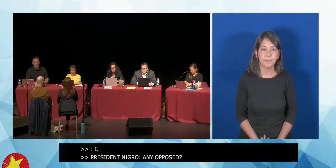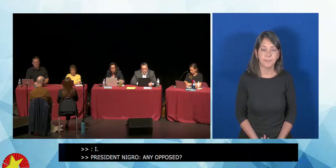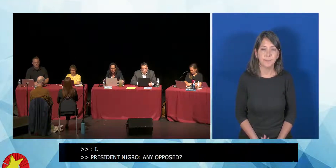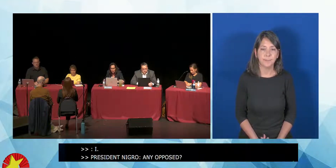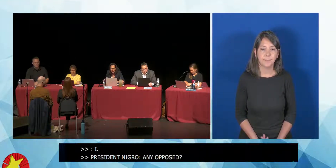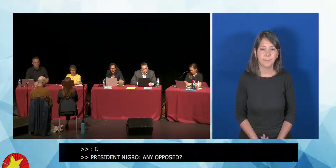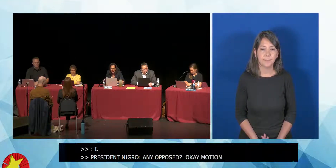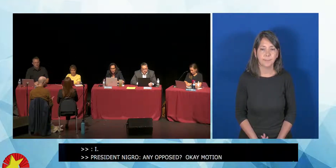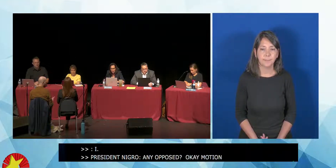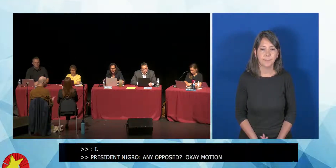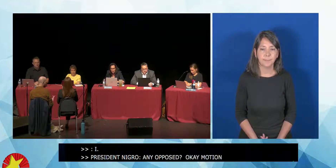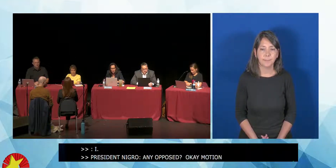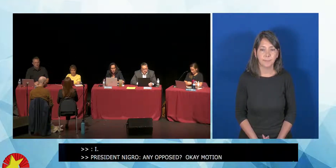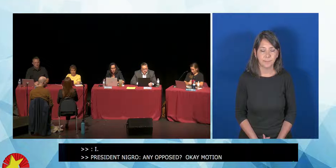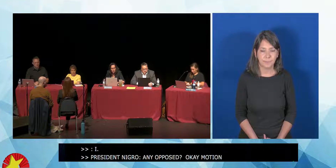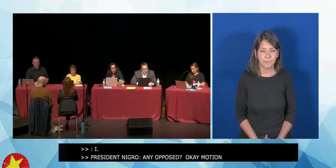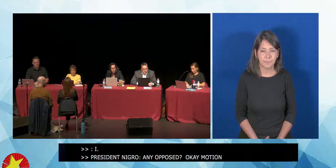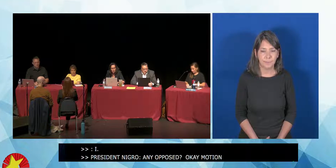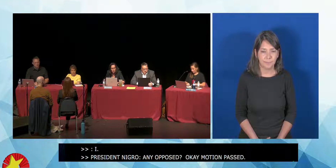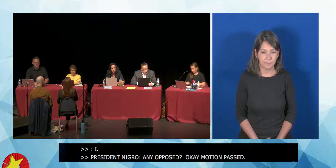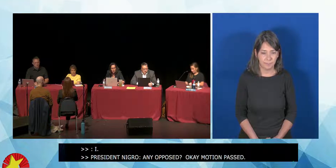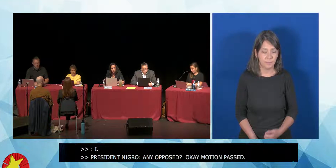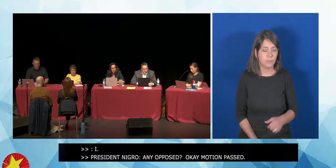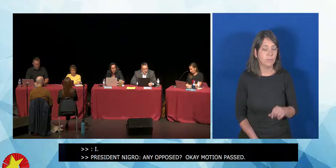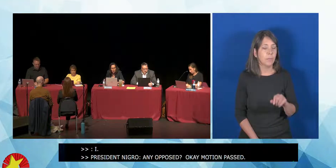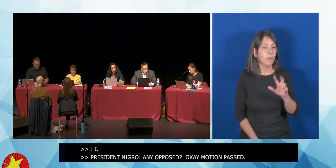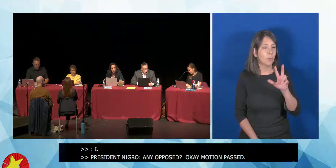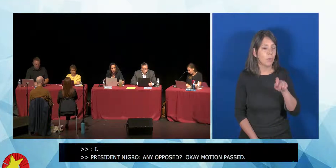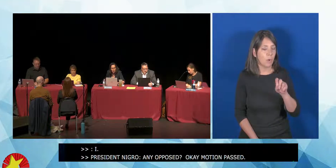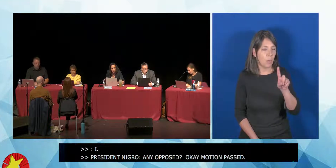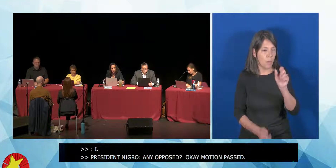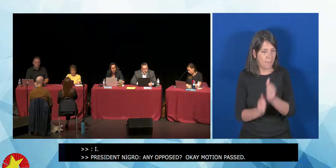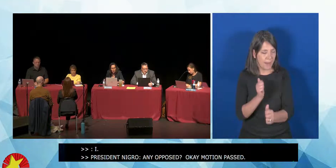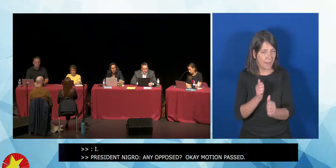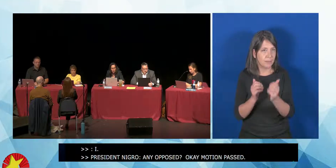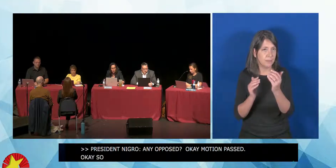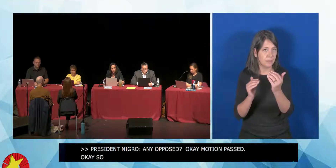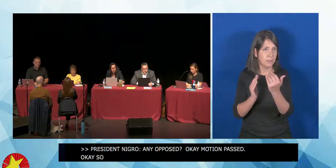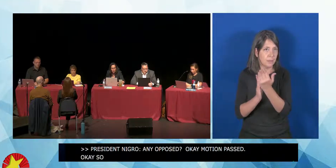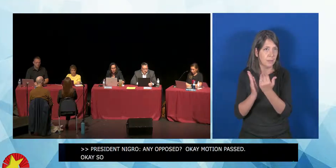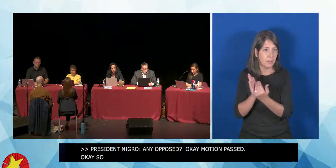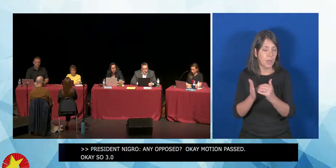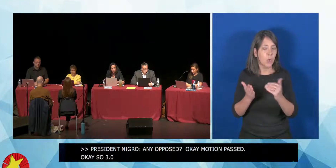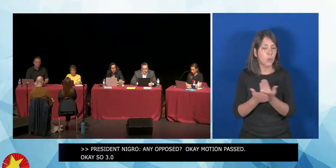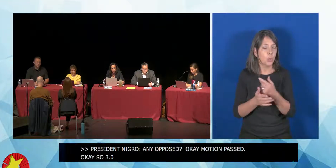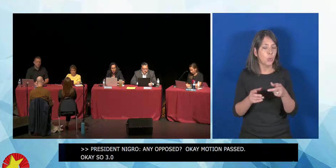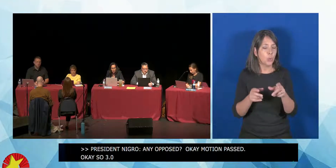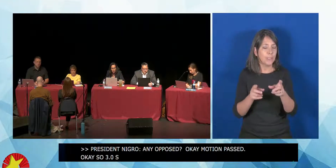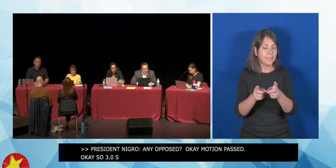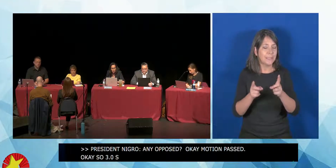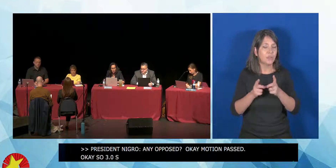see, so 3.01 passed. 3.02, action item, approval of new district agreements, Assistant Superintendent Martin.